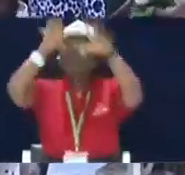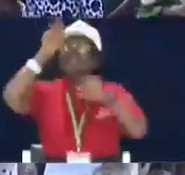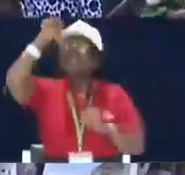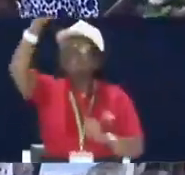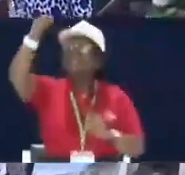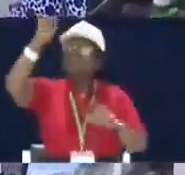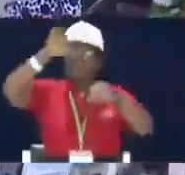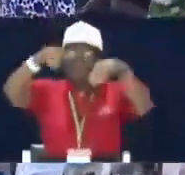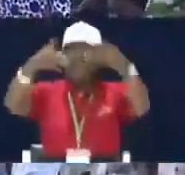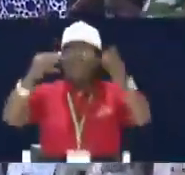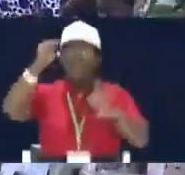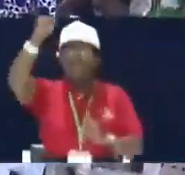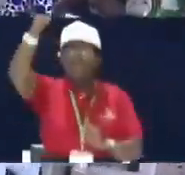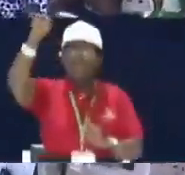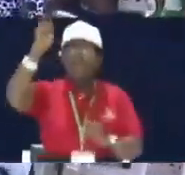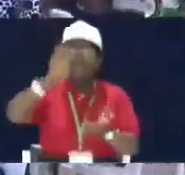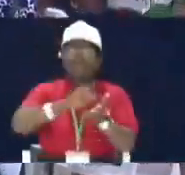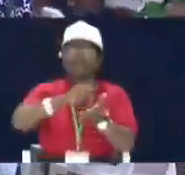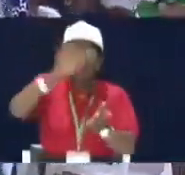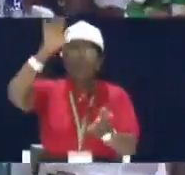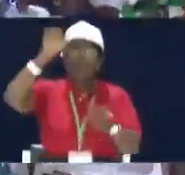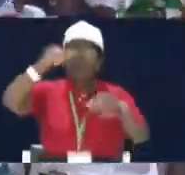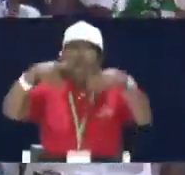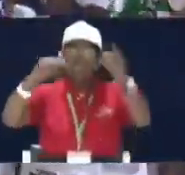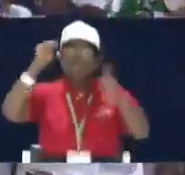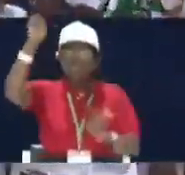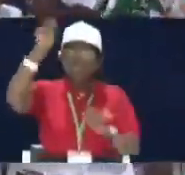him honor. Give him adoration.